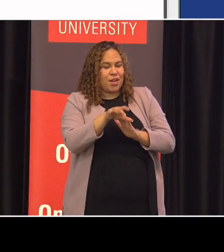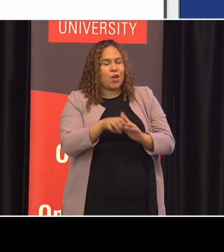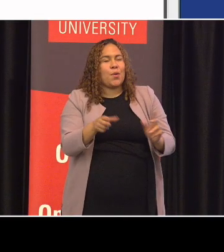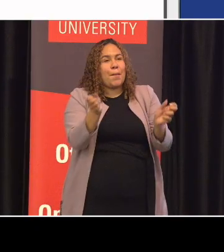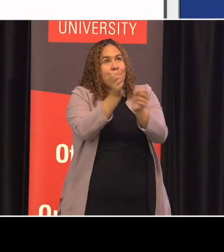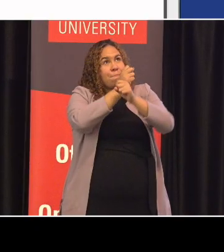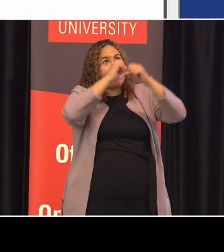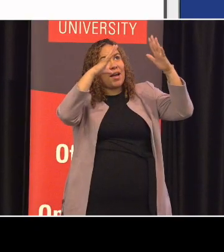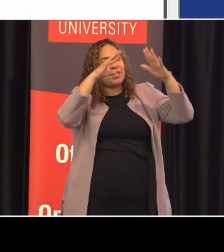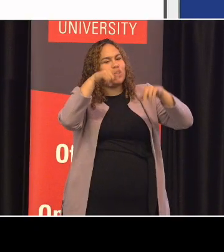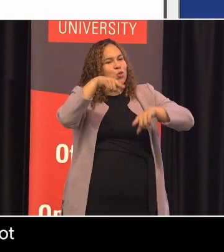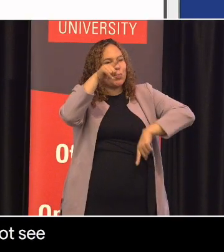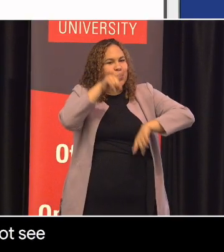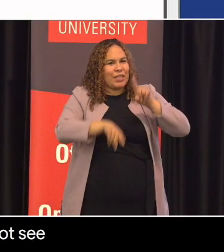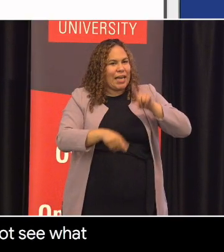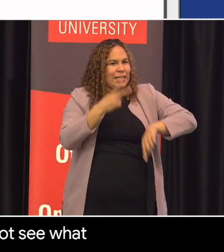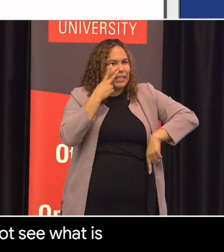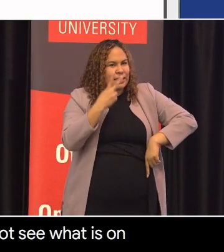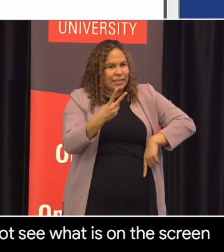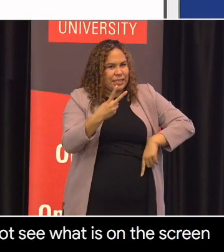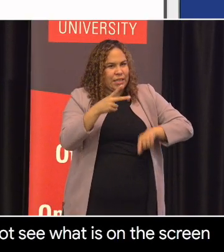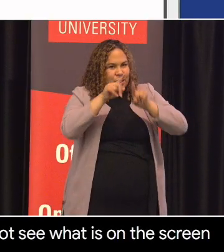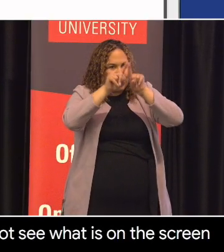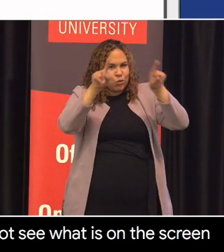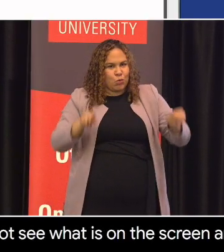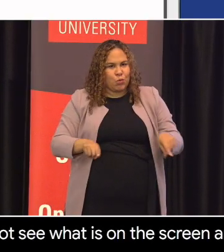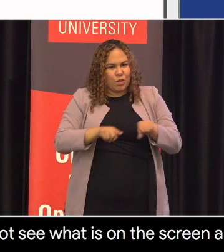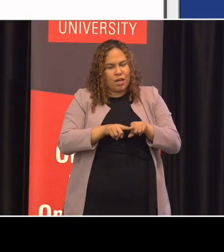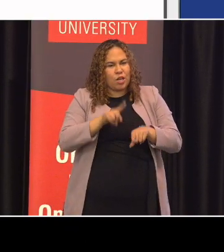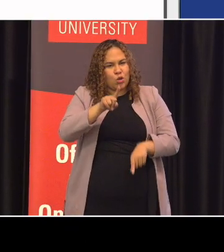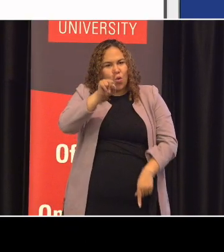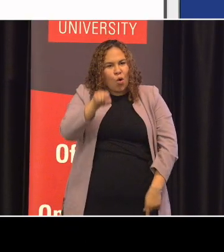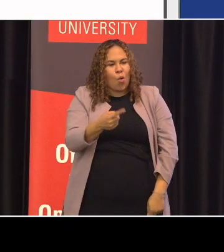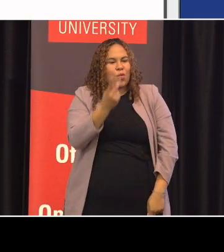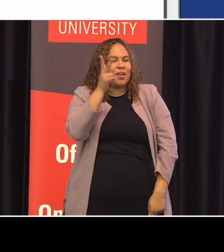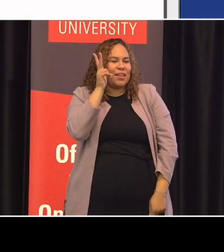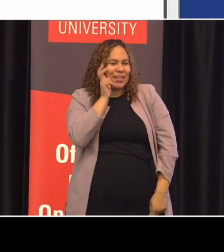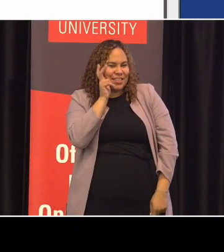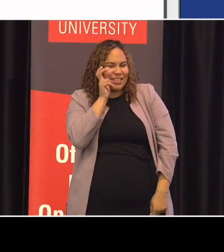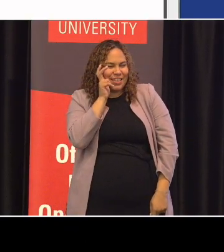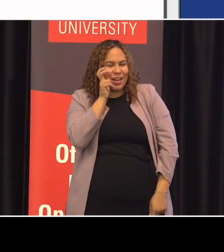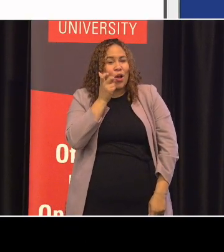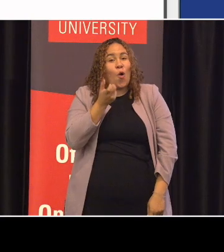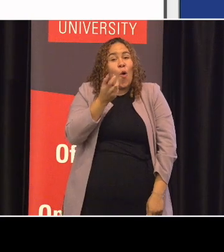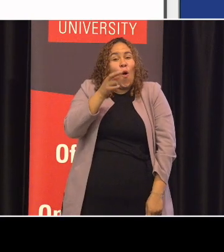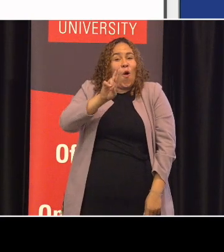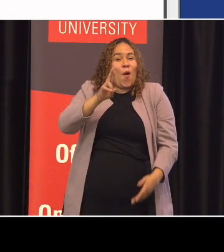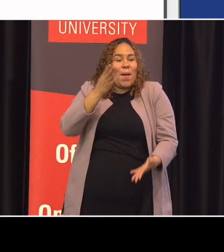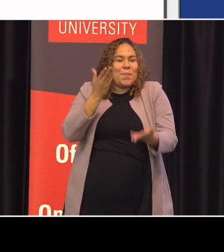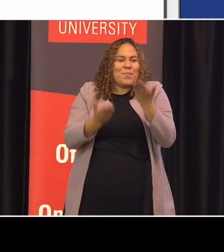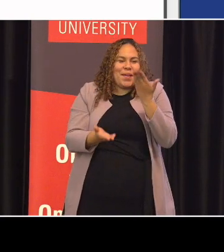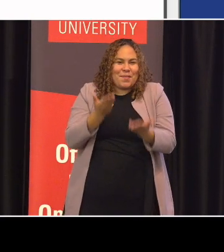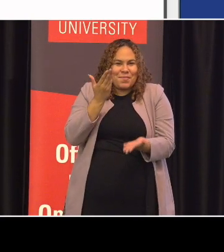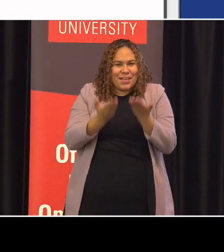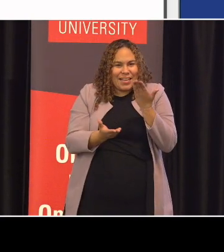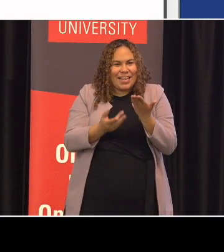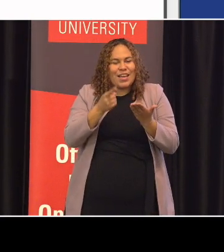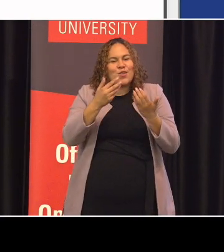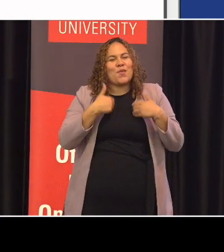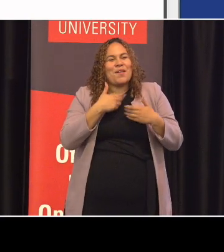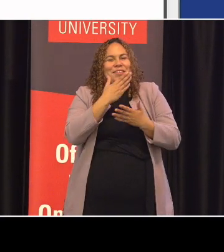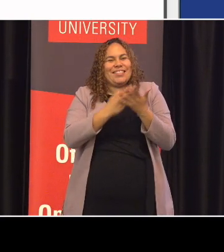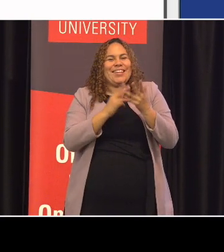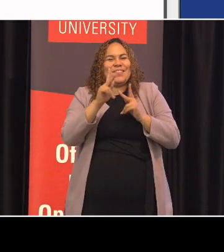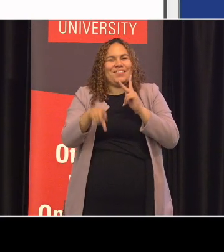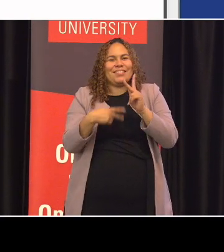Imagine that you cannot see what is on the screen, and you are just listening to it. Or perhaps you have some sort